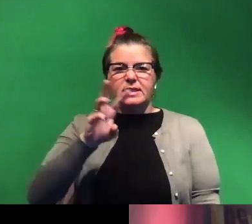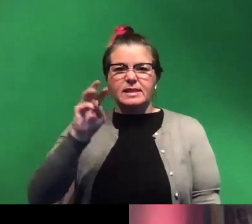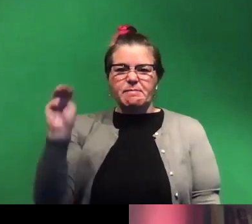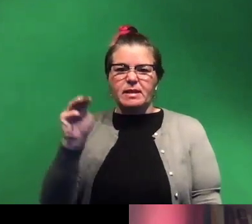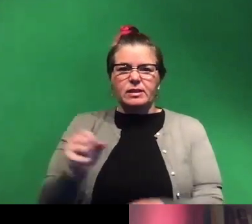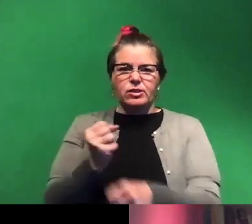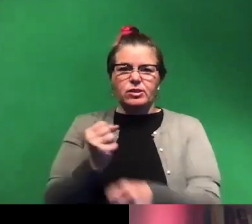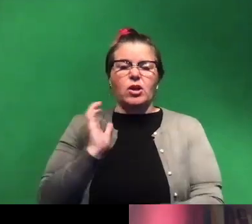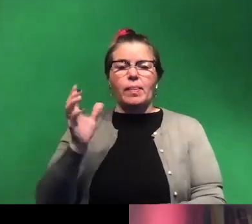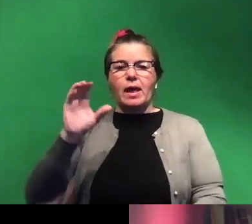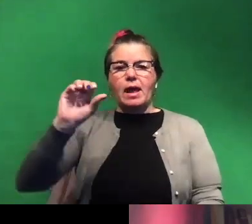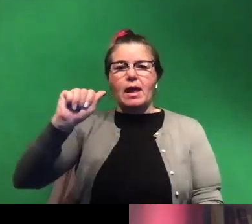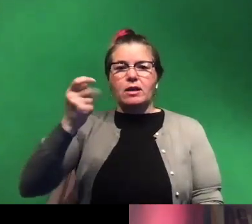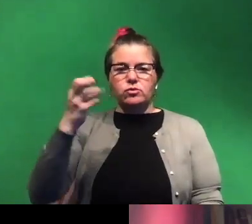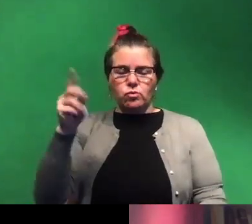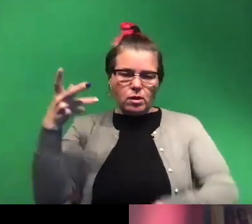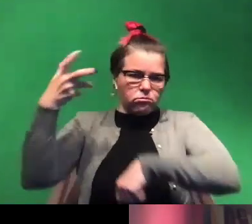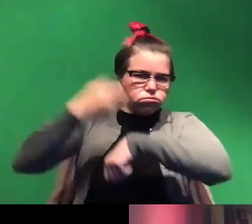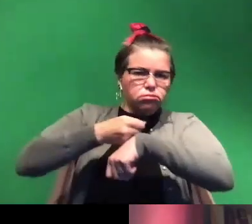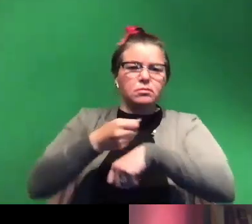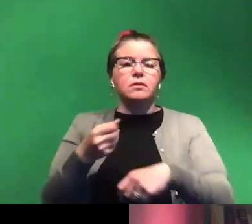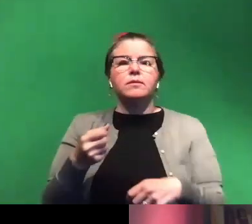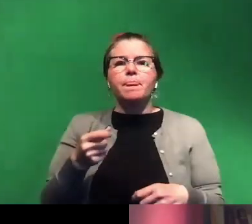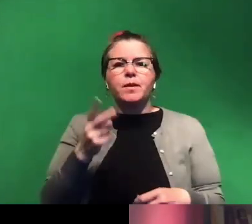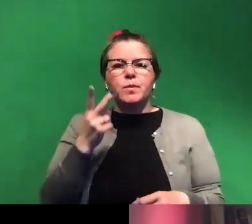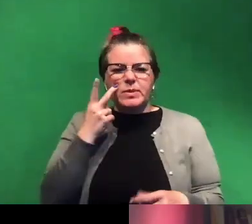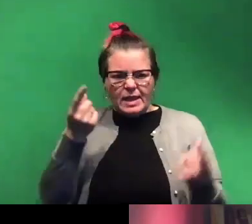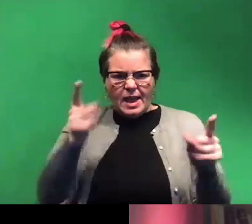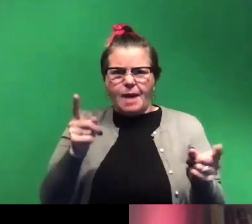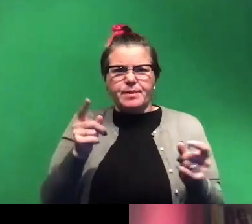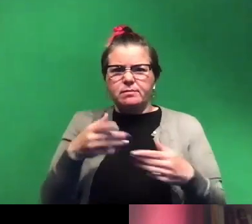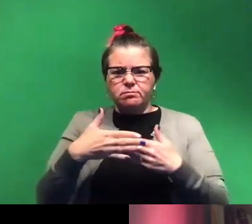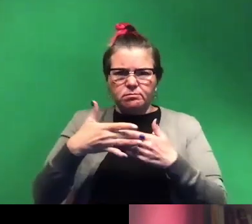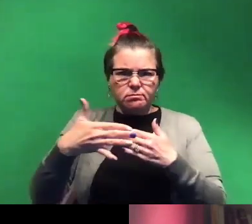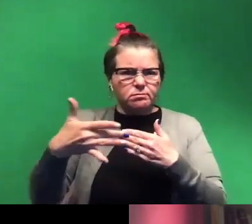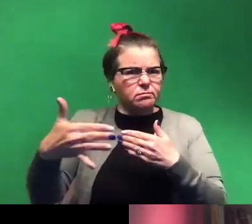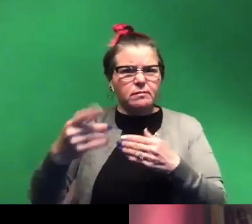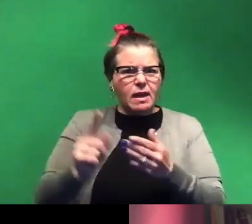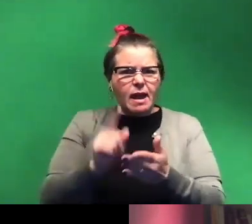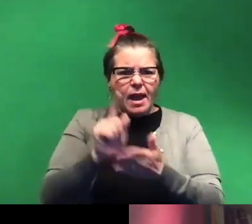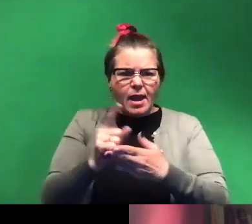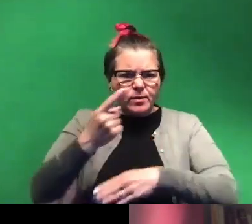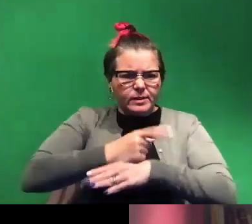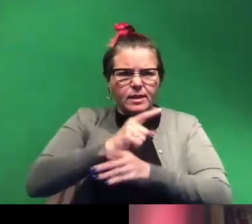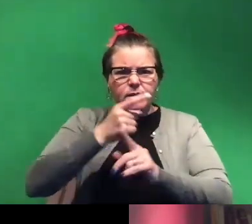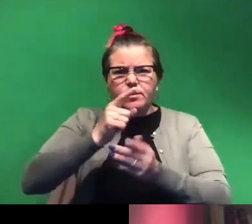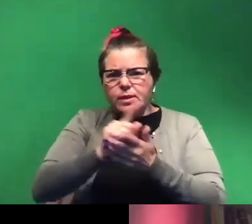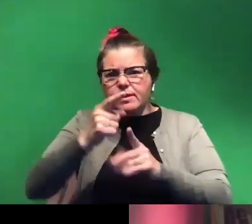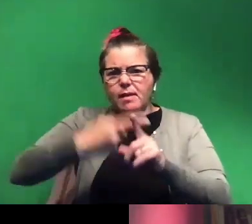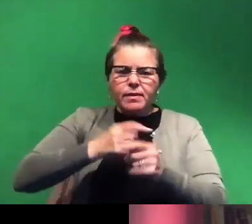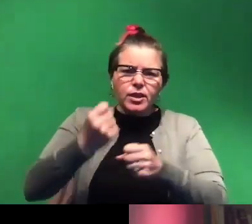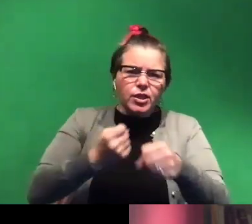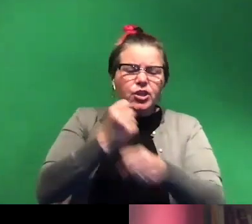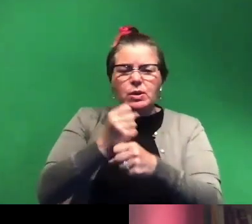that asteroid struck, what would you see transpire over the next hour, day, week, month, year,